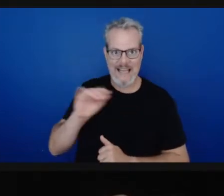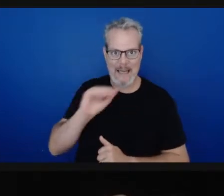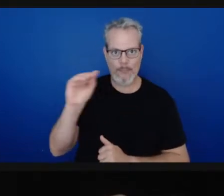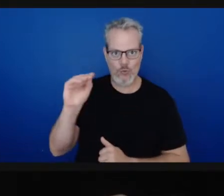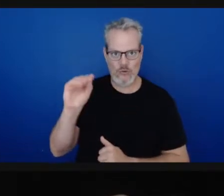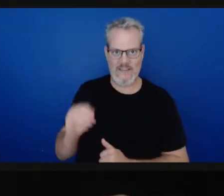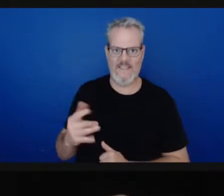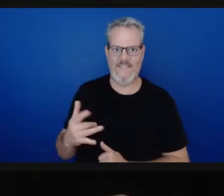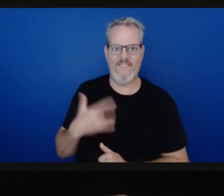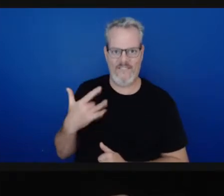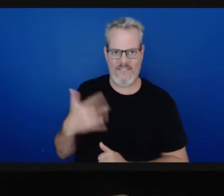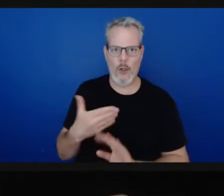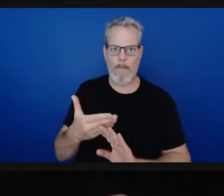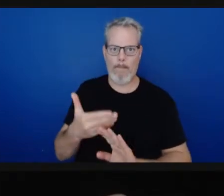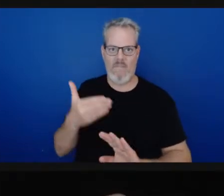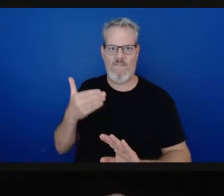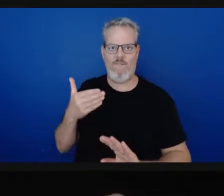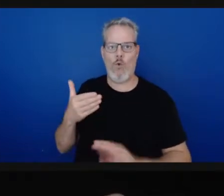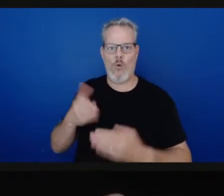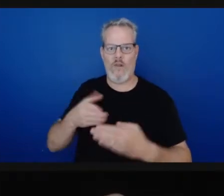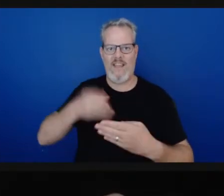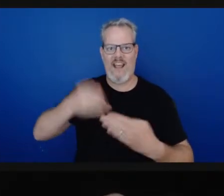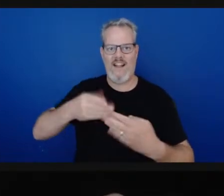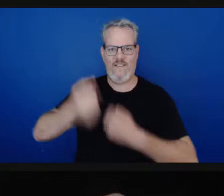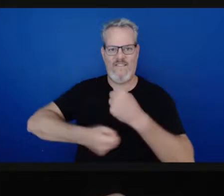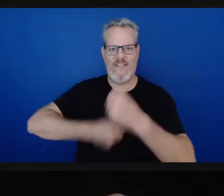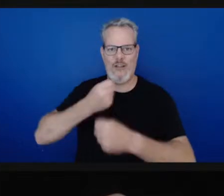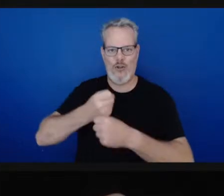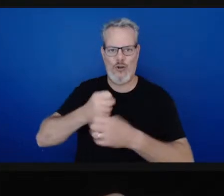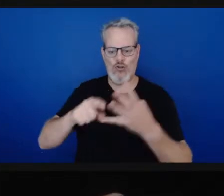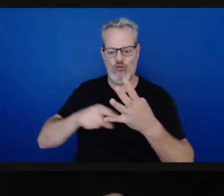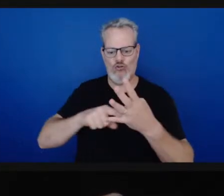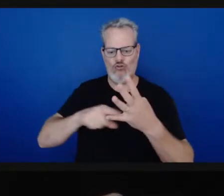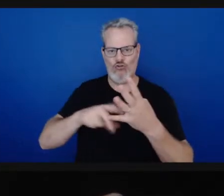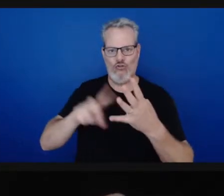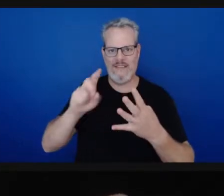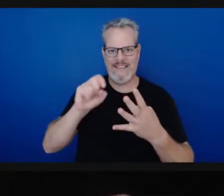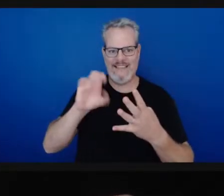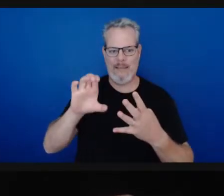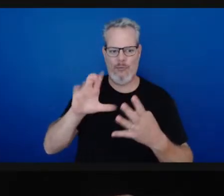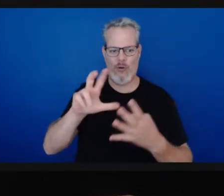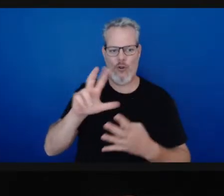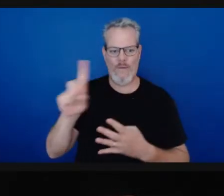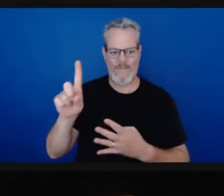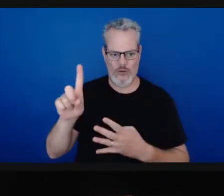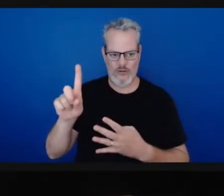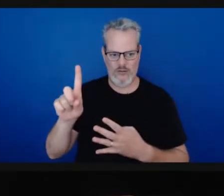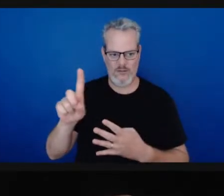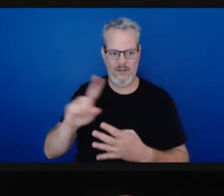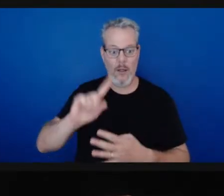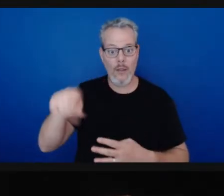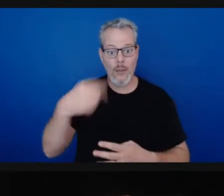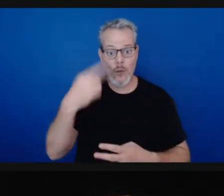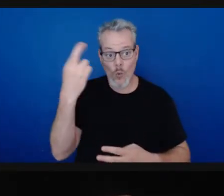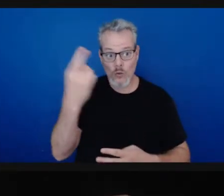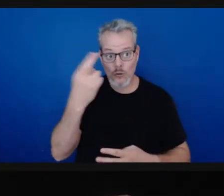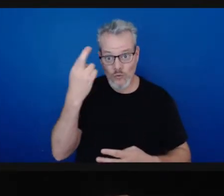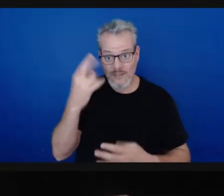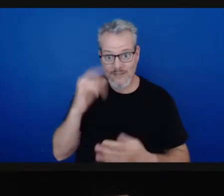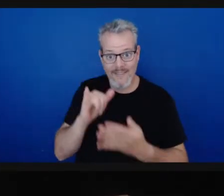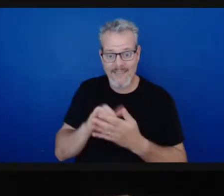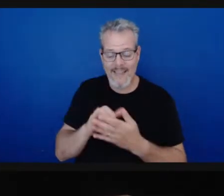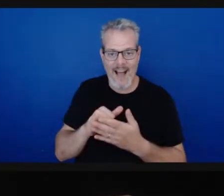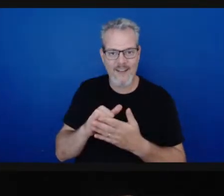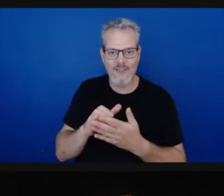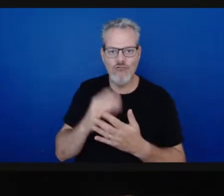before December 31st, the under. So we'll see how that progresses. But the only reason December 31st, it's an arbitrary date, but it